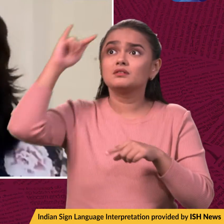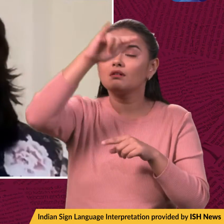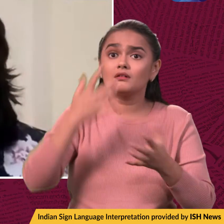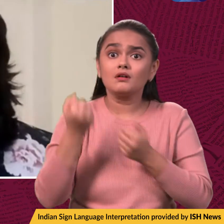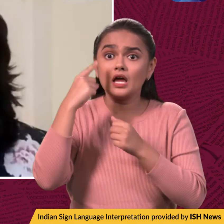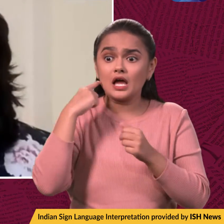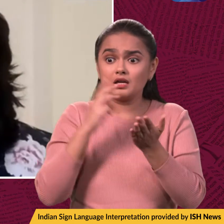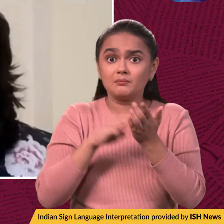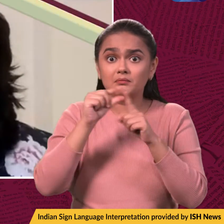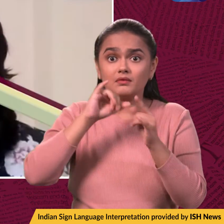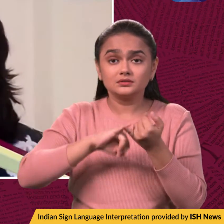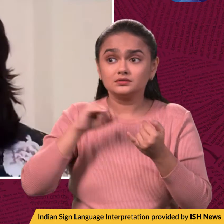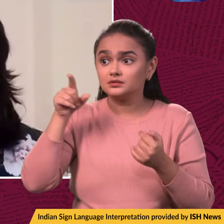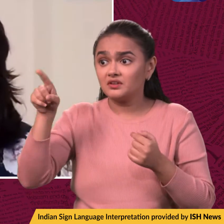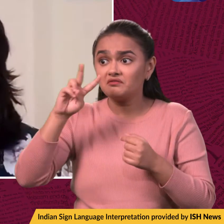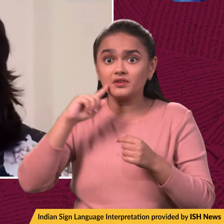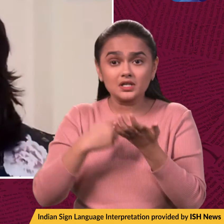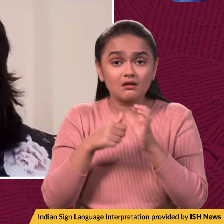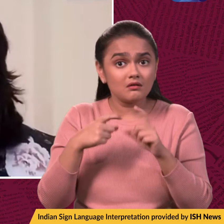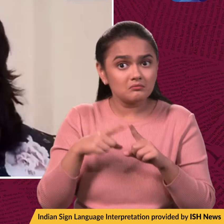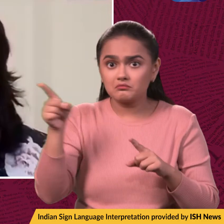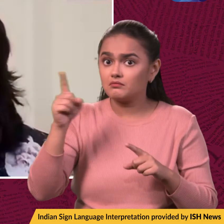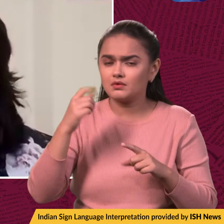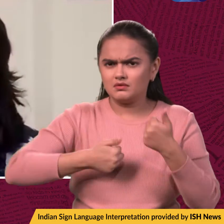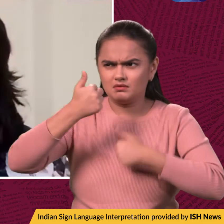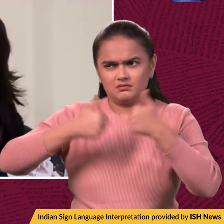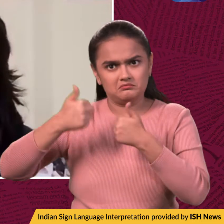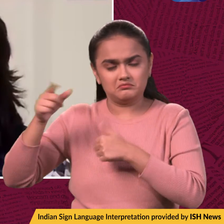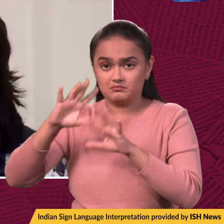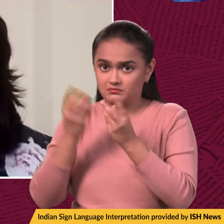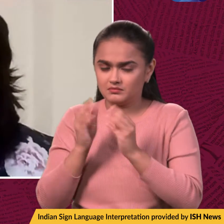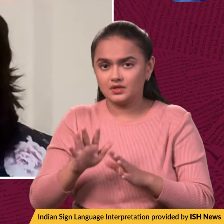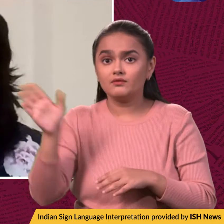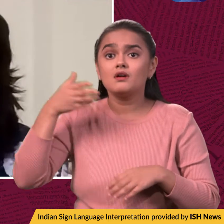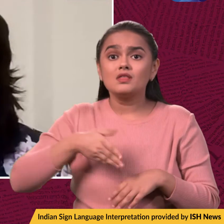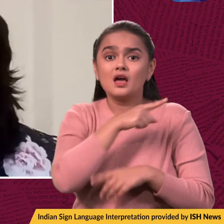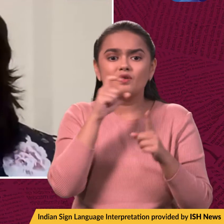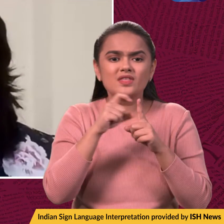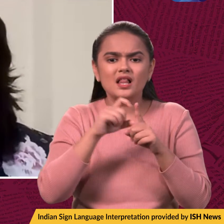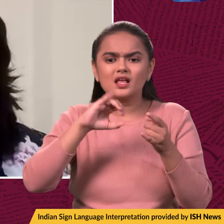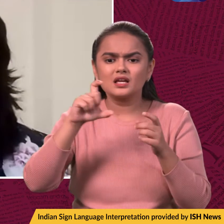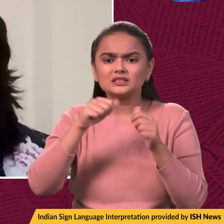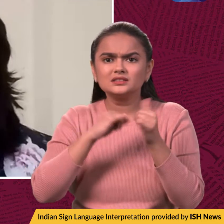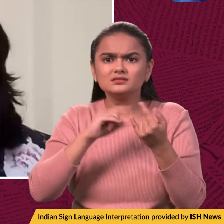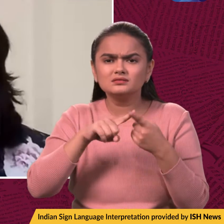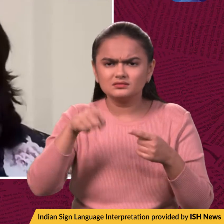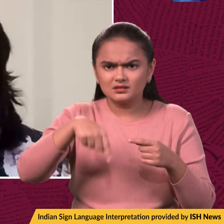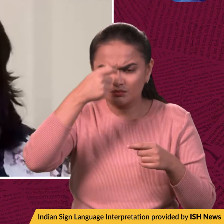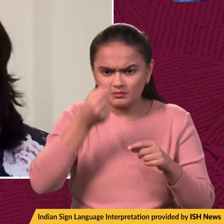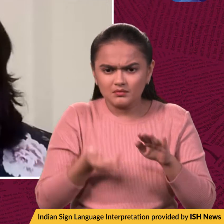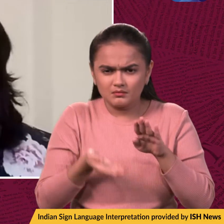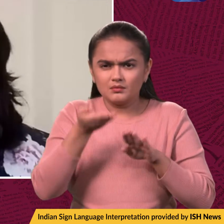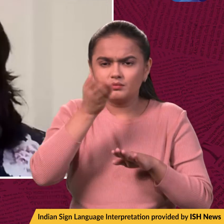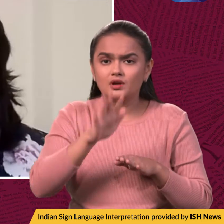carrier INS Virat. An update now on dengue cases that's been rising in Delhi. So far, according to a